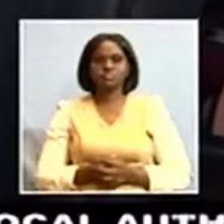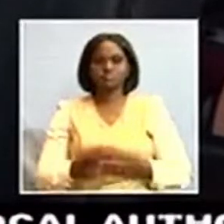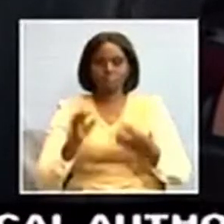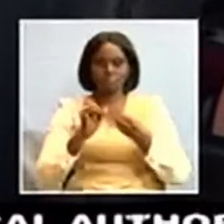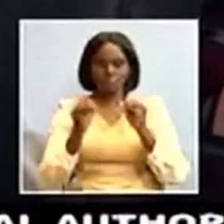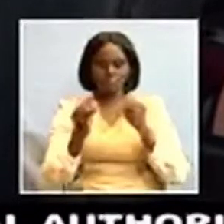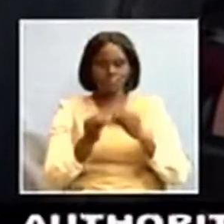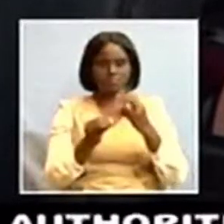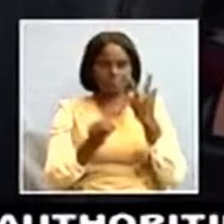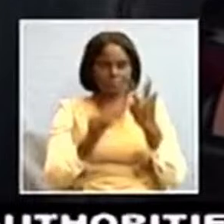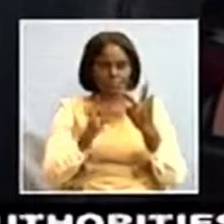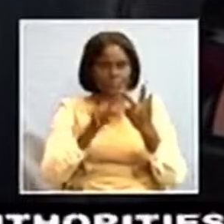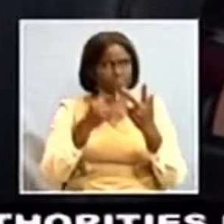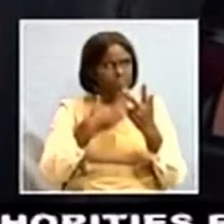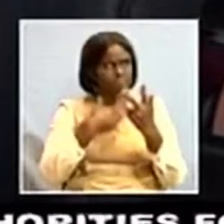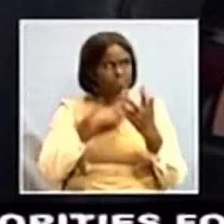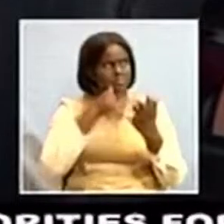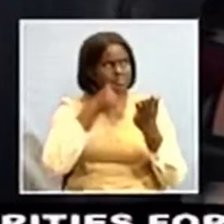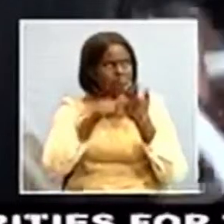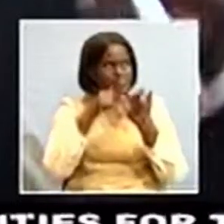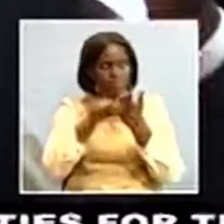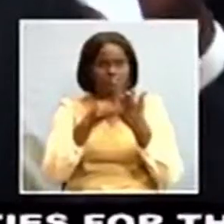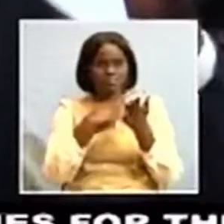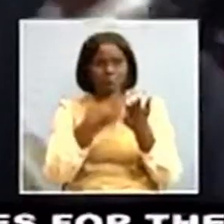Appendix 3, there's a ledger,